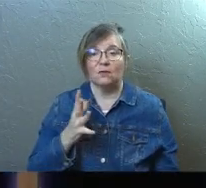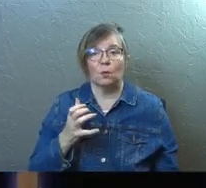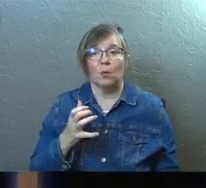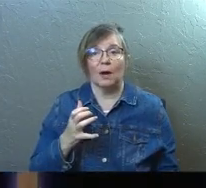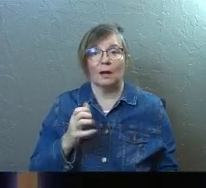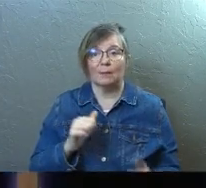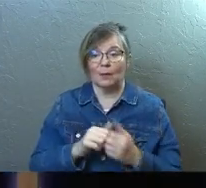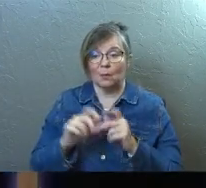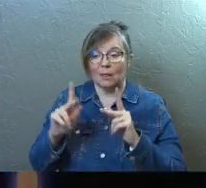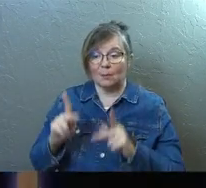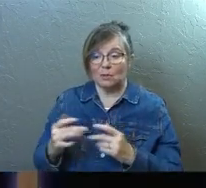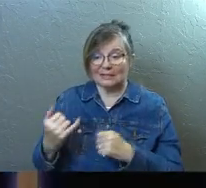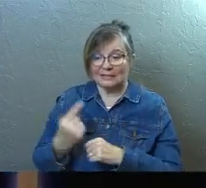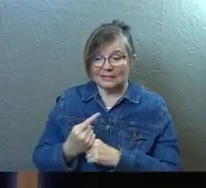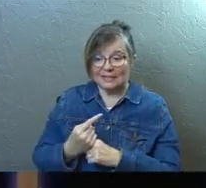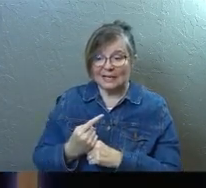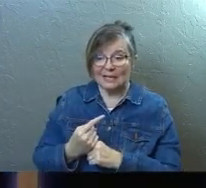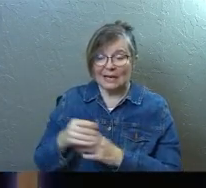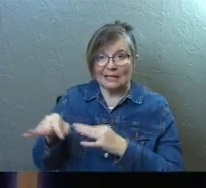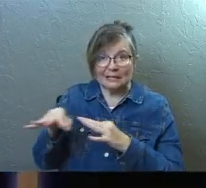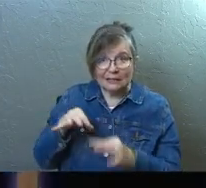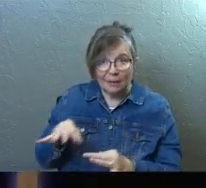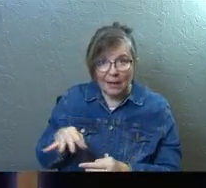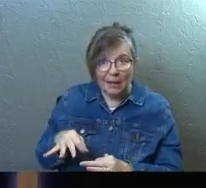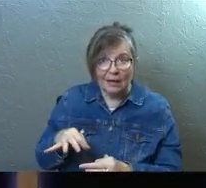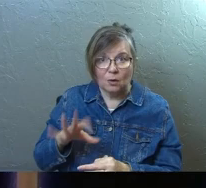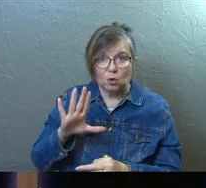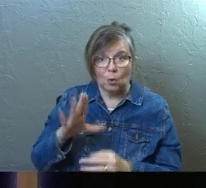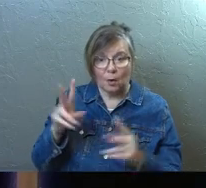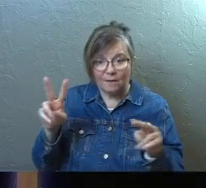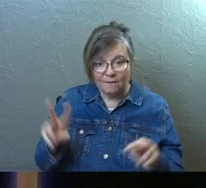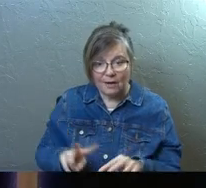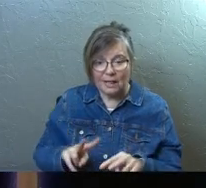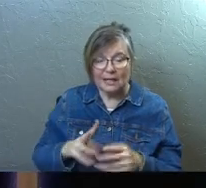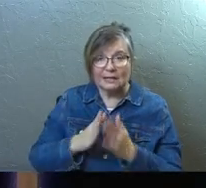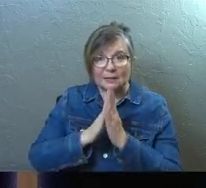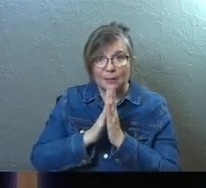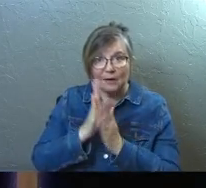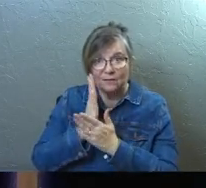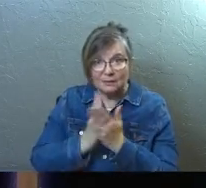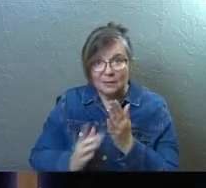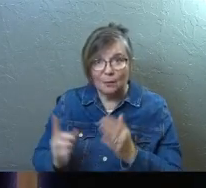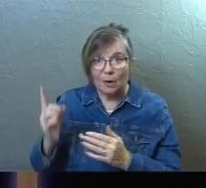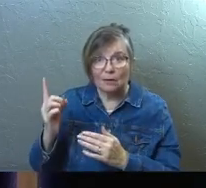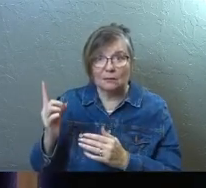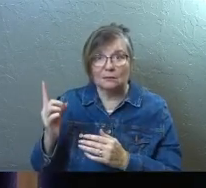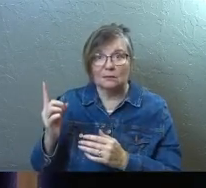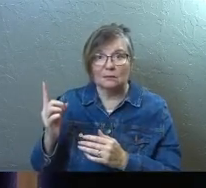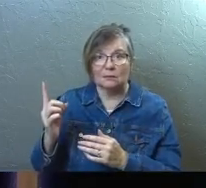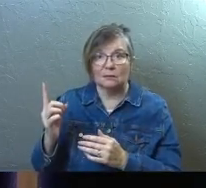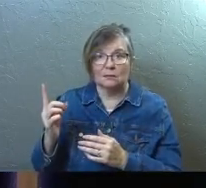just want to be with a person today and just kind of explain where you're at, what your valley is, and get some prayer from somebody,